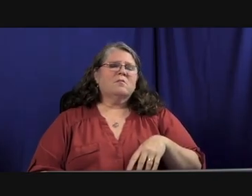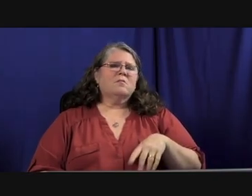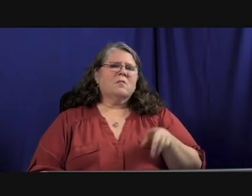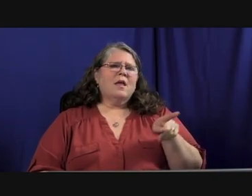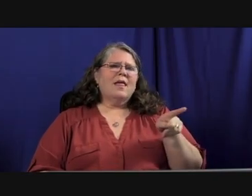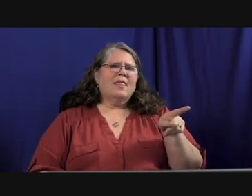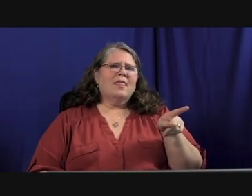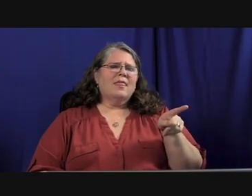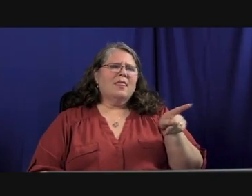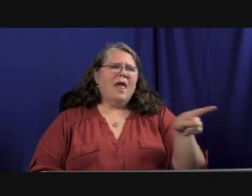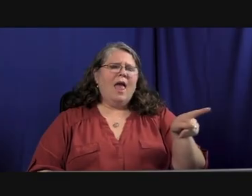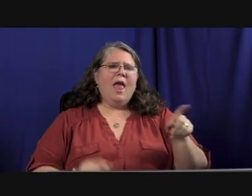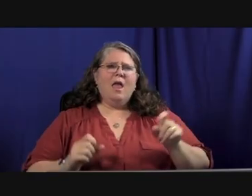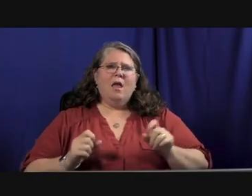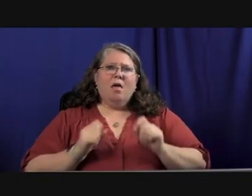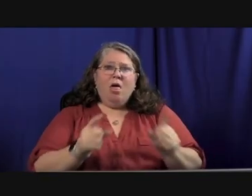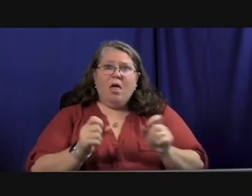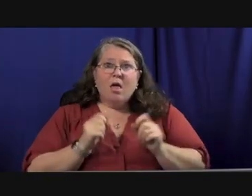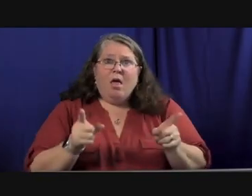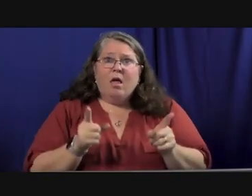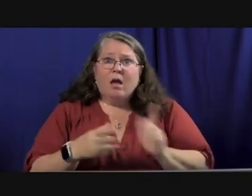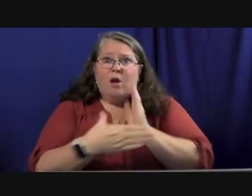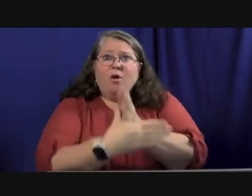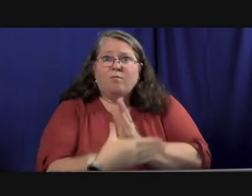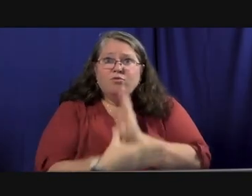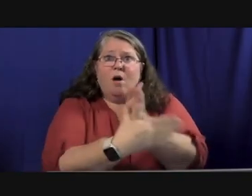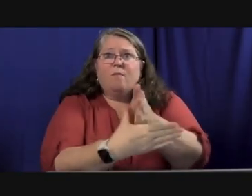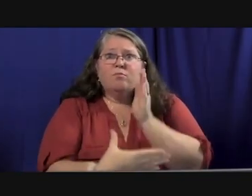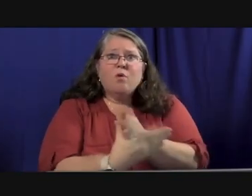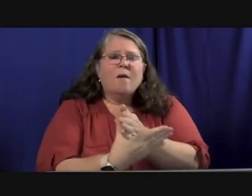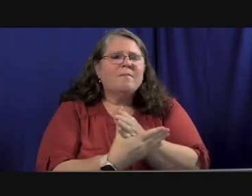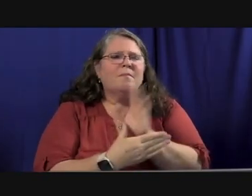So yes, on this next point, when it comes to